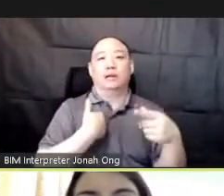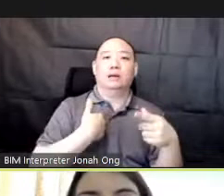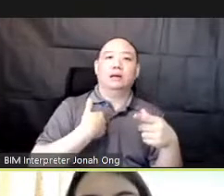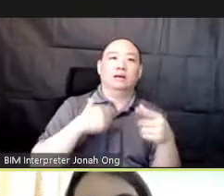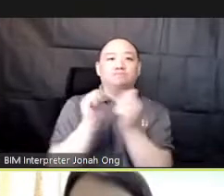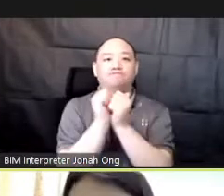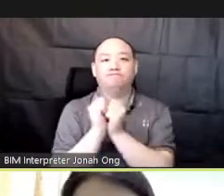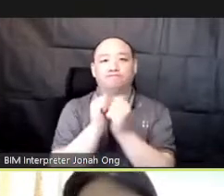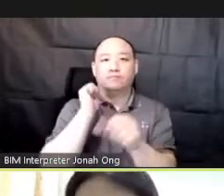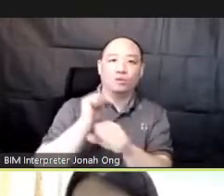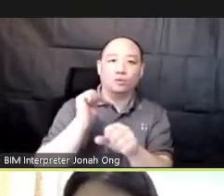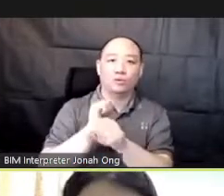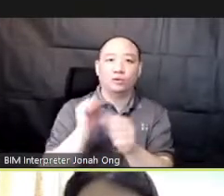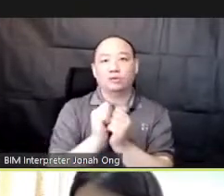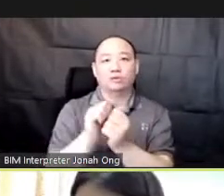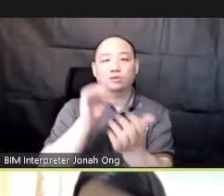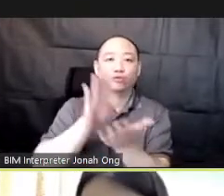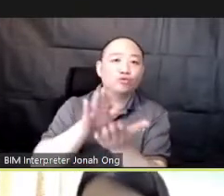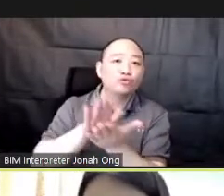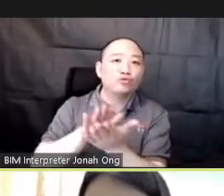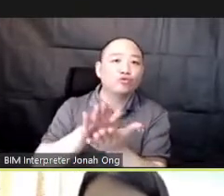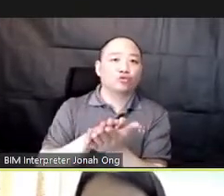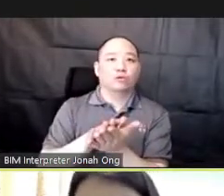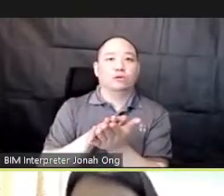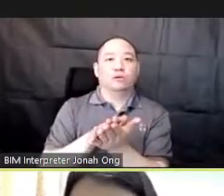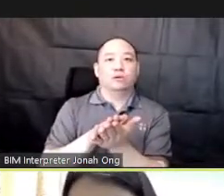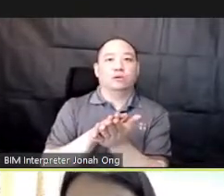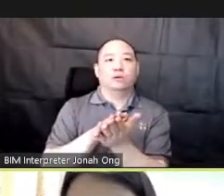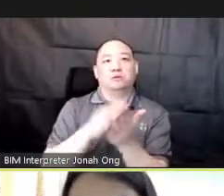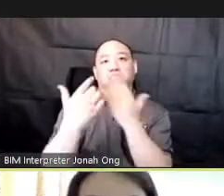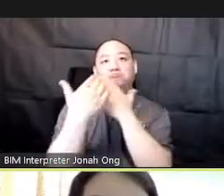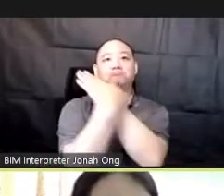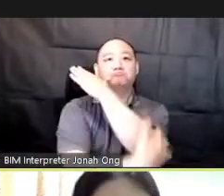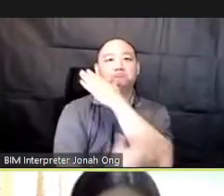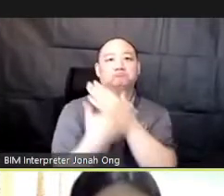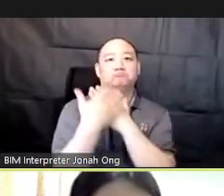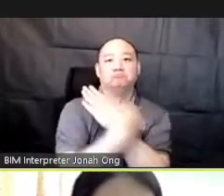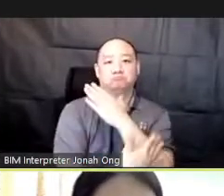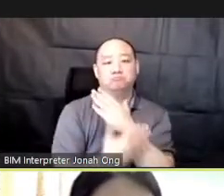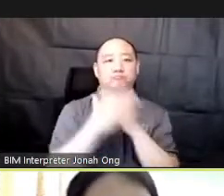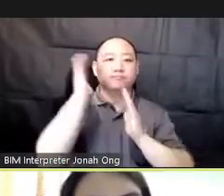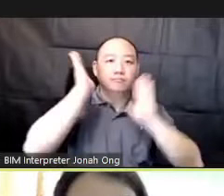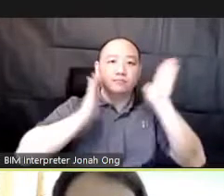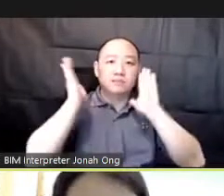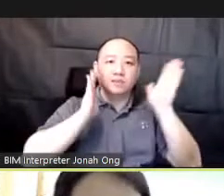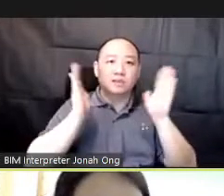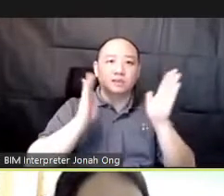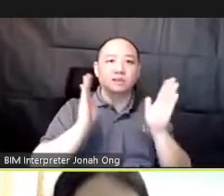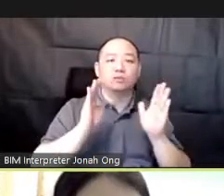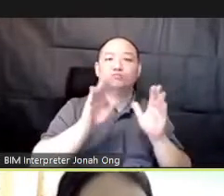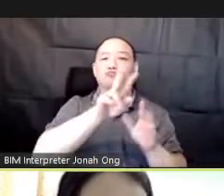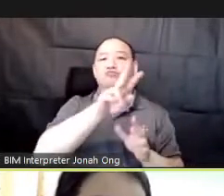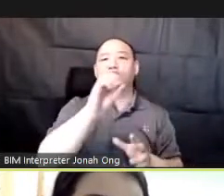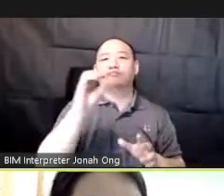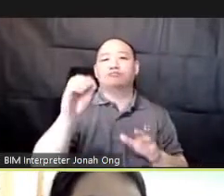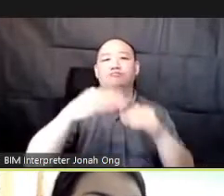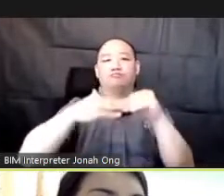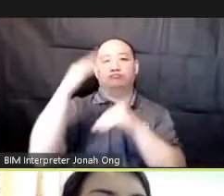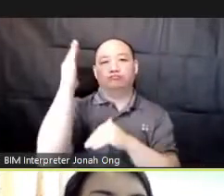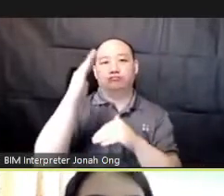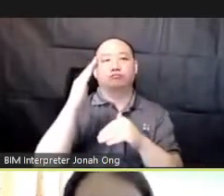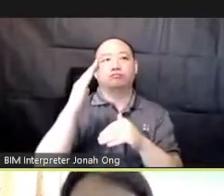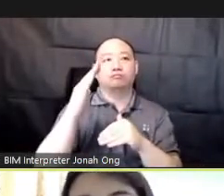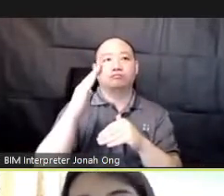with like the schools all around Malaysia, and for now Pemimpin, we have worked with over 200 schools and this year another